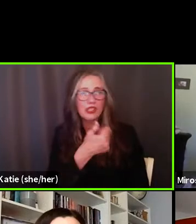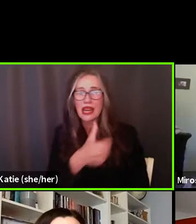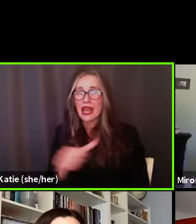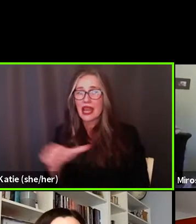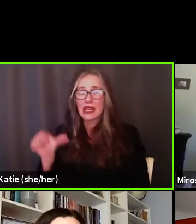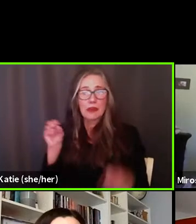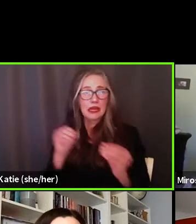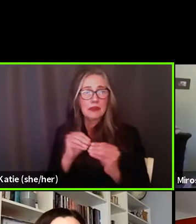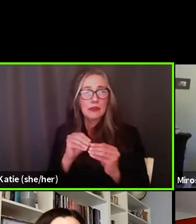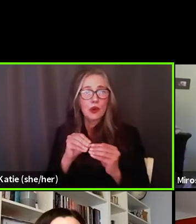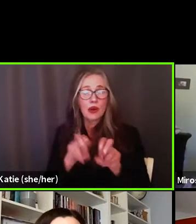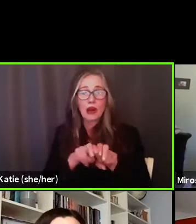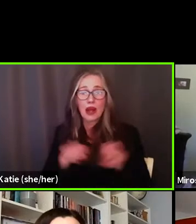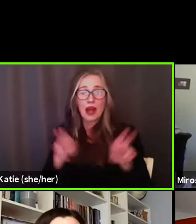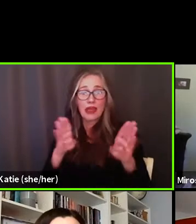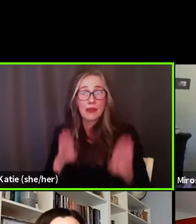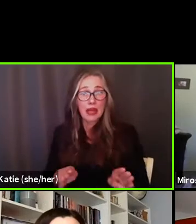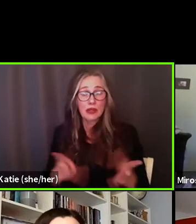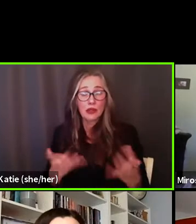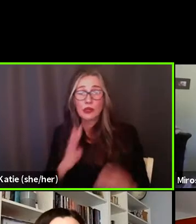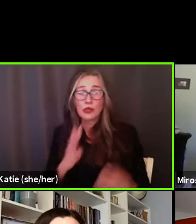to say a few more words